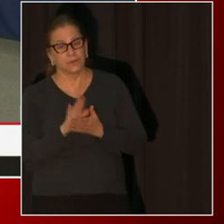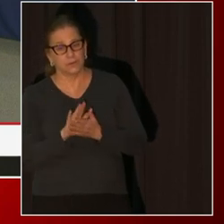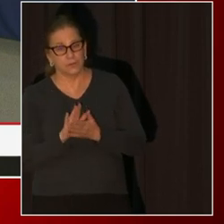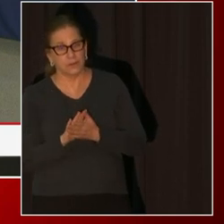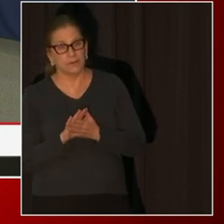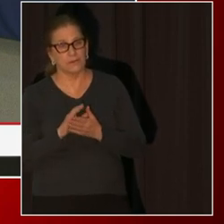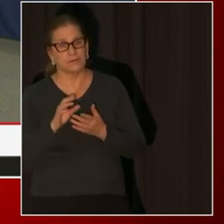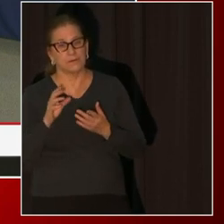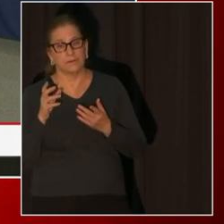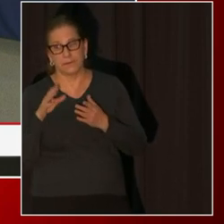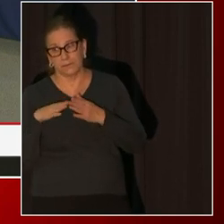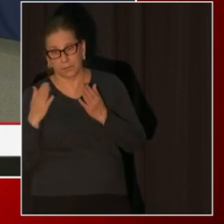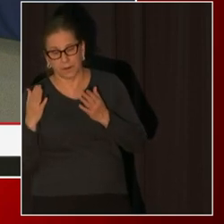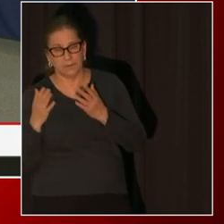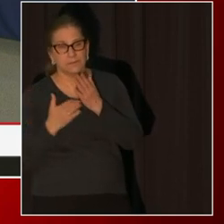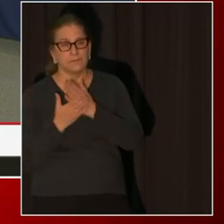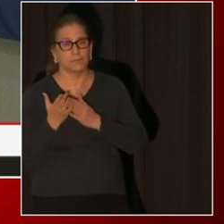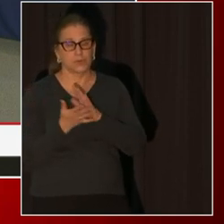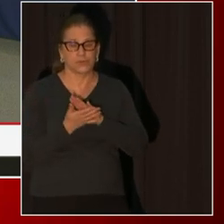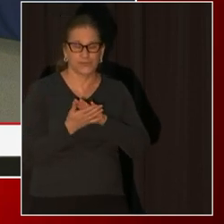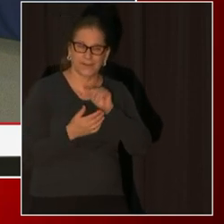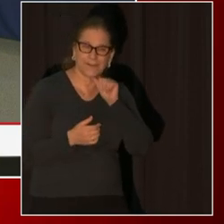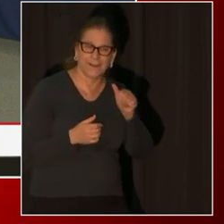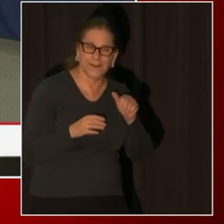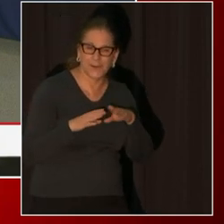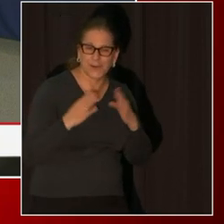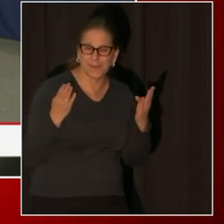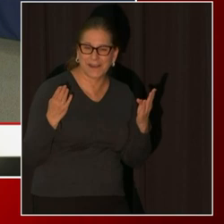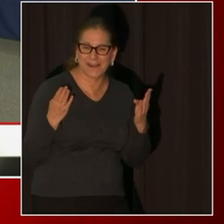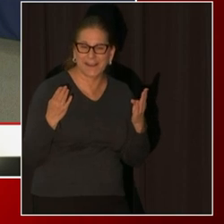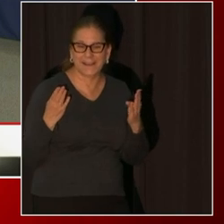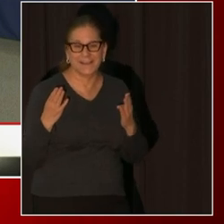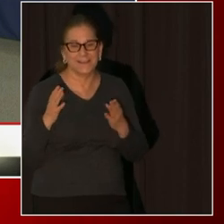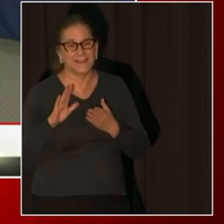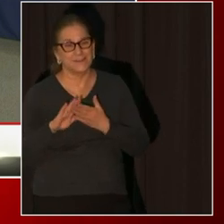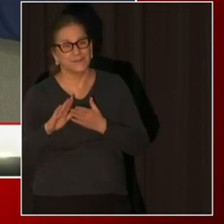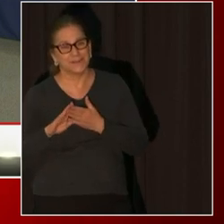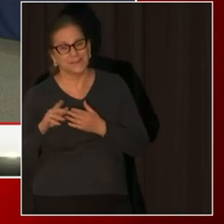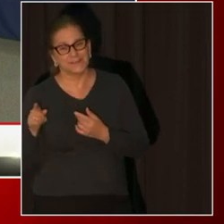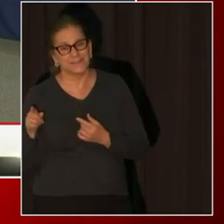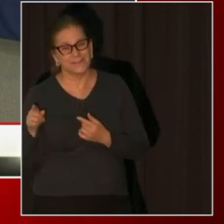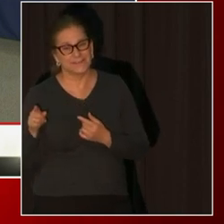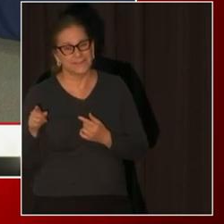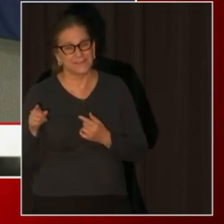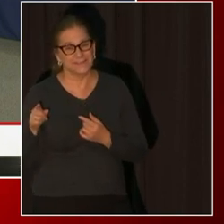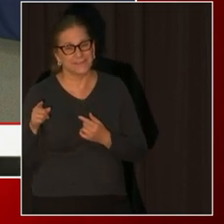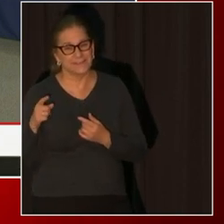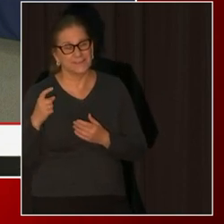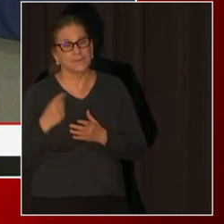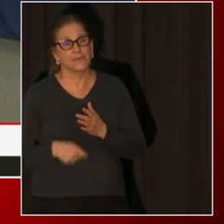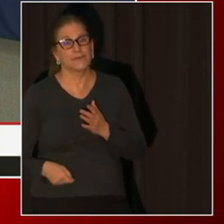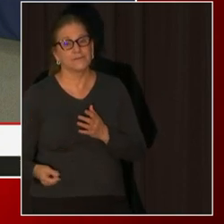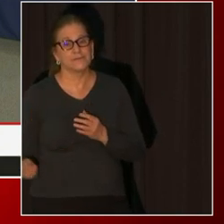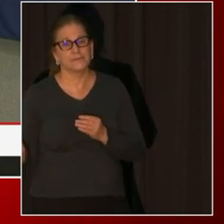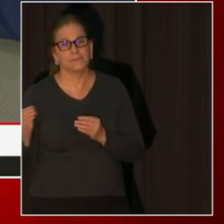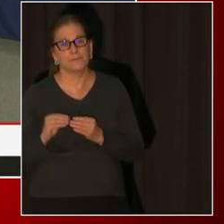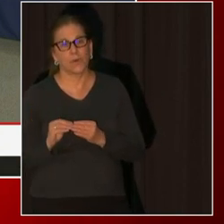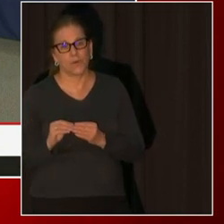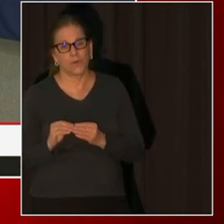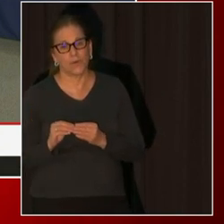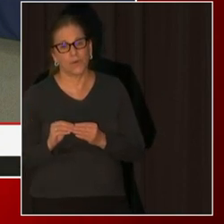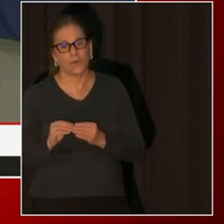you anticipate a scenario in which schools are significantly more expensive to operate just based on